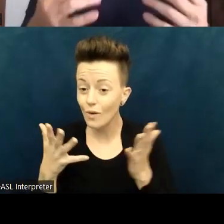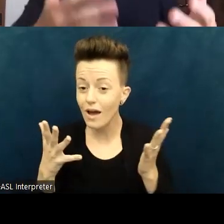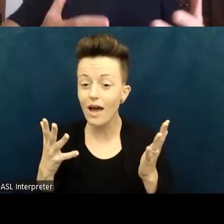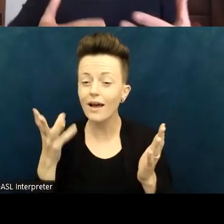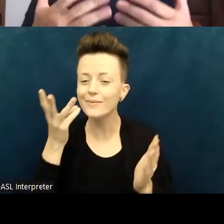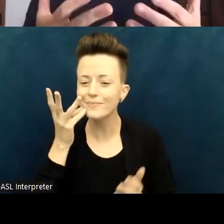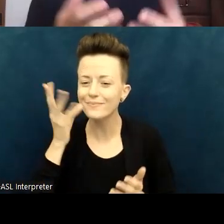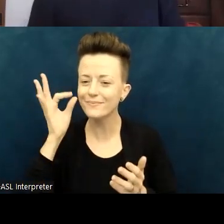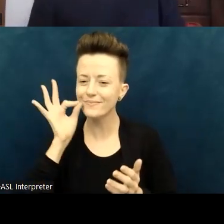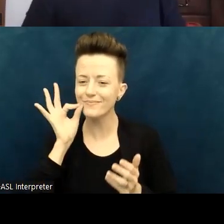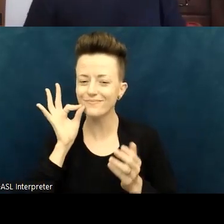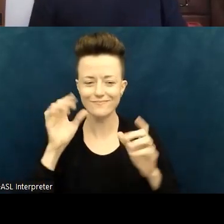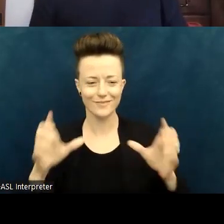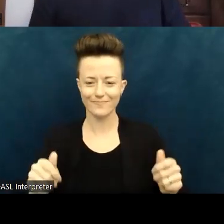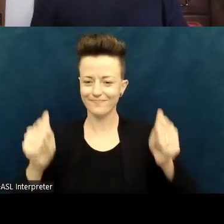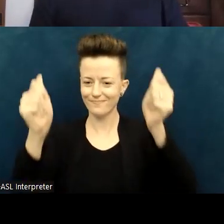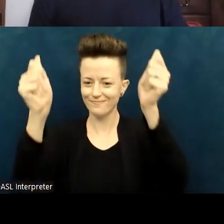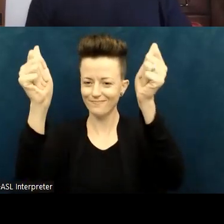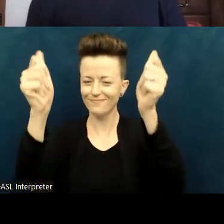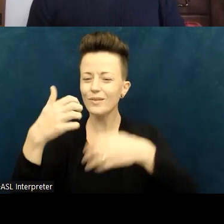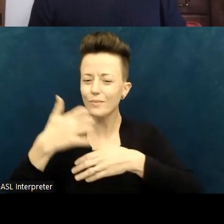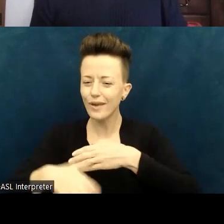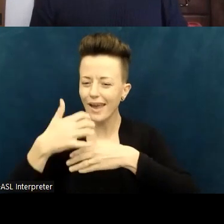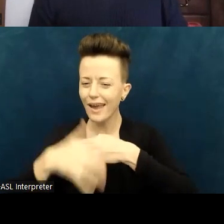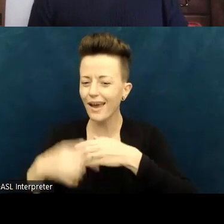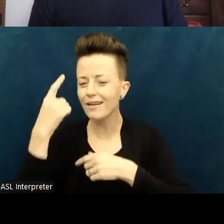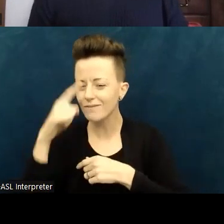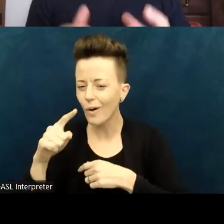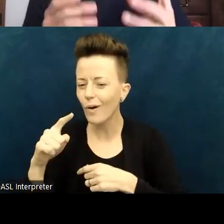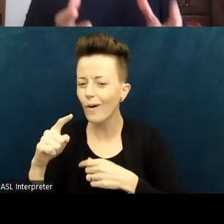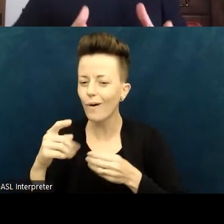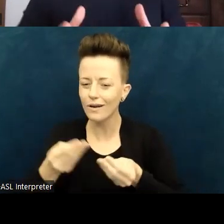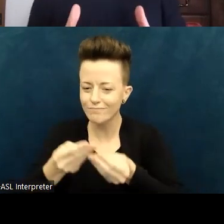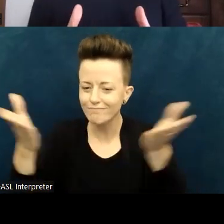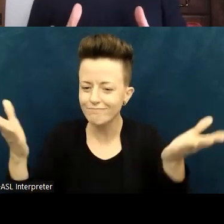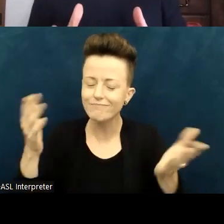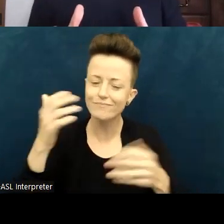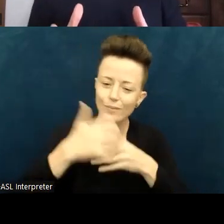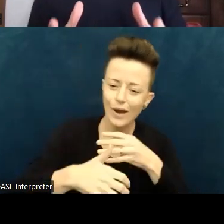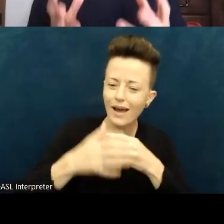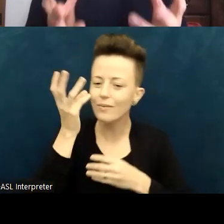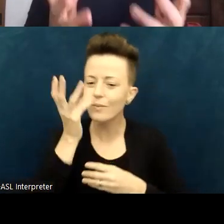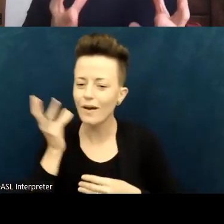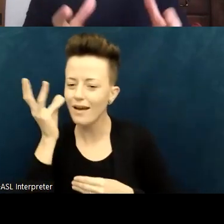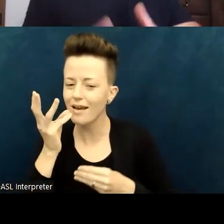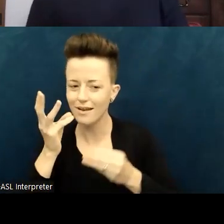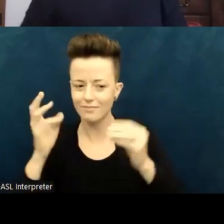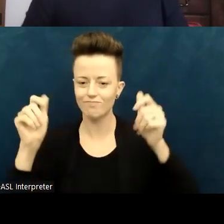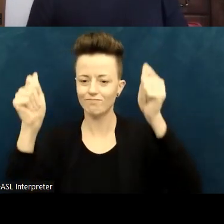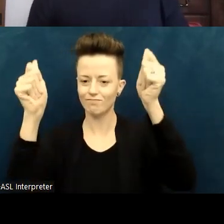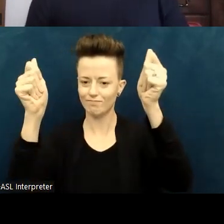the adoration of the host or the elements in communion. And this is my